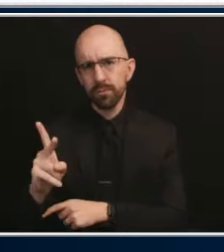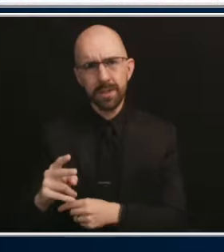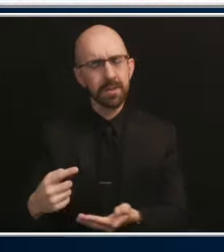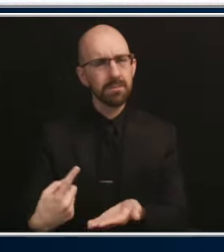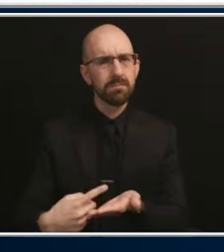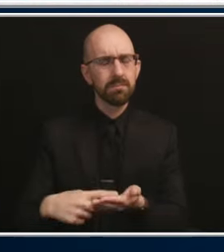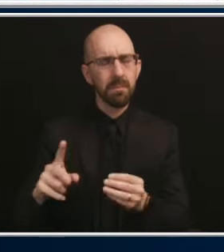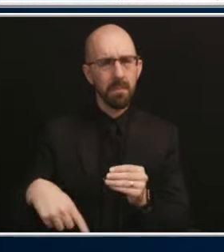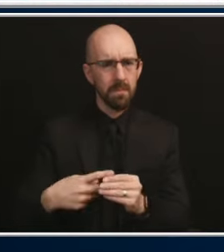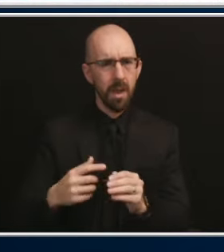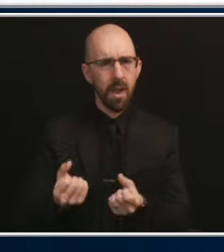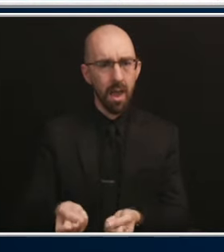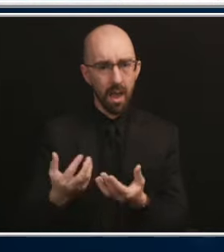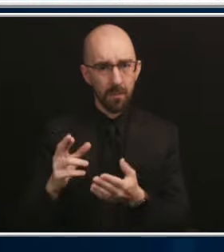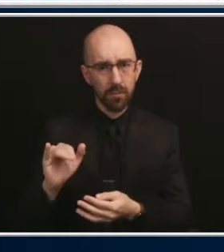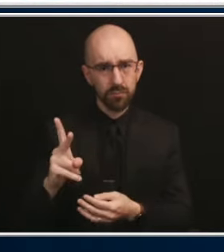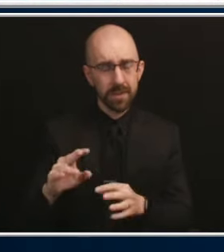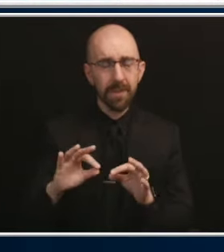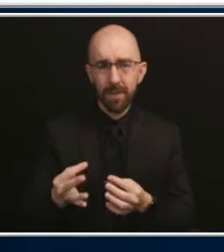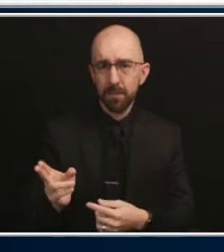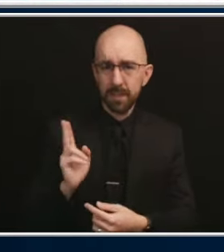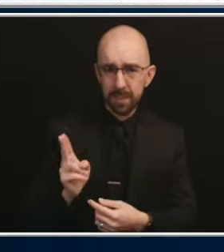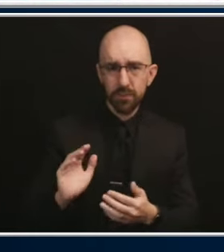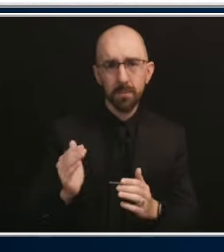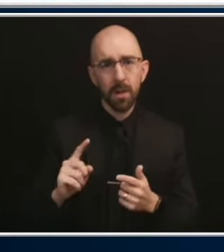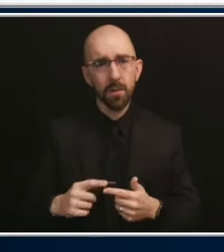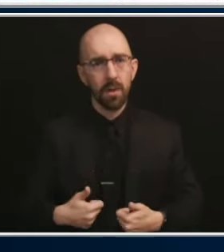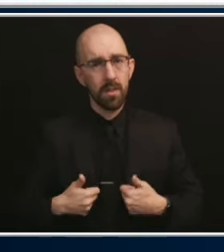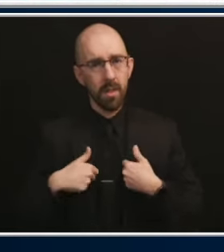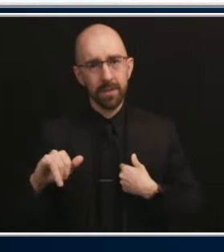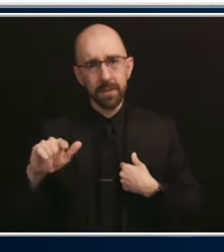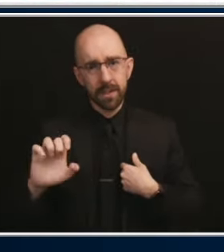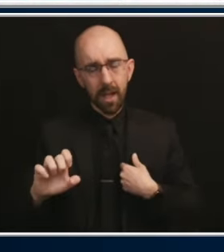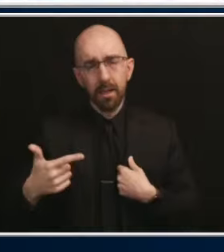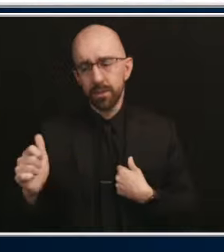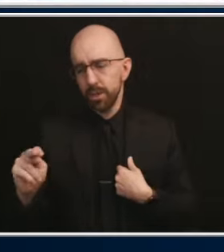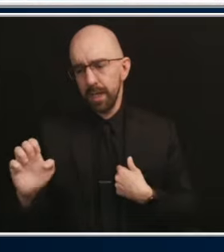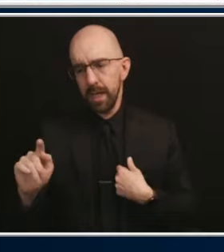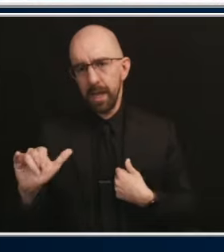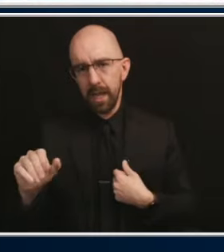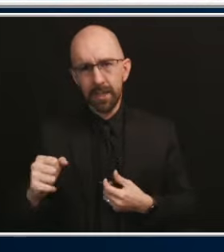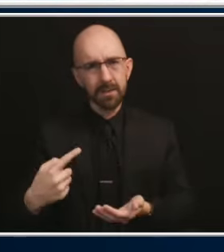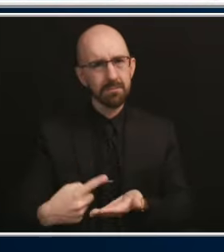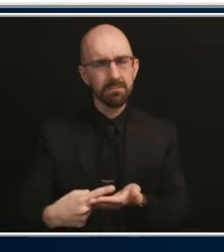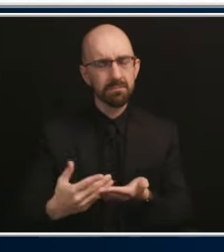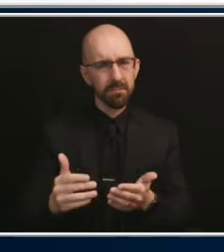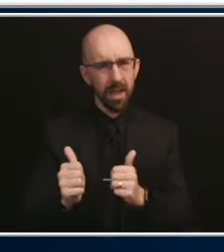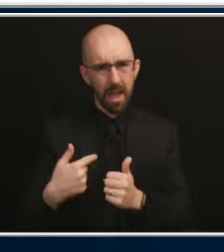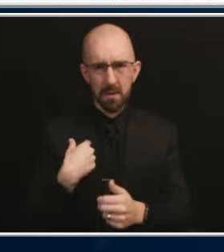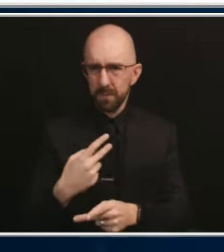of risk is family history compared to lifestyle, compared to genetics. Talk to us, how do we figure that out?